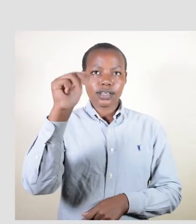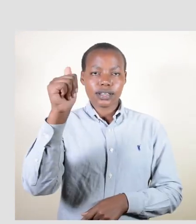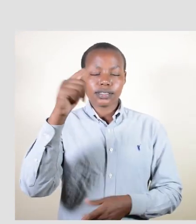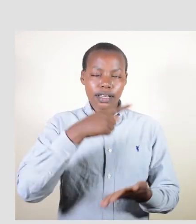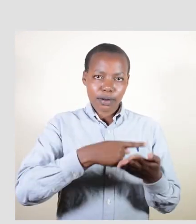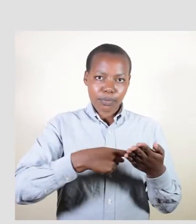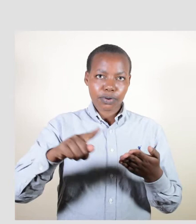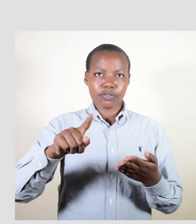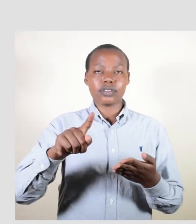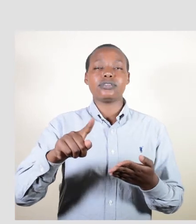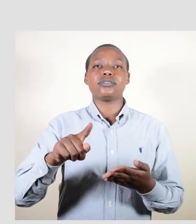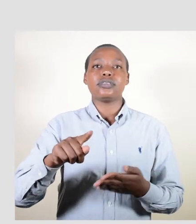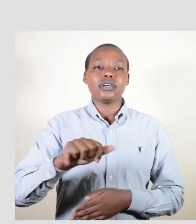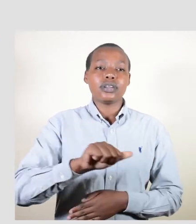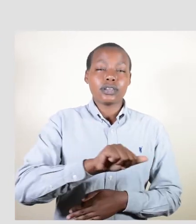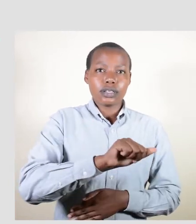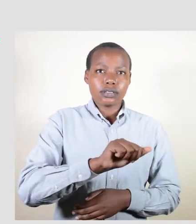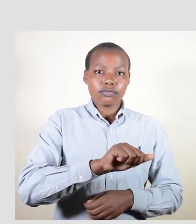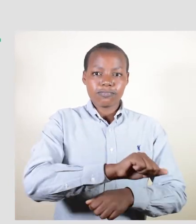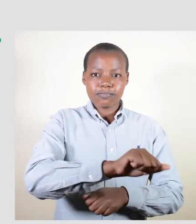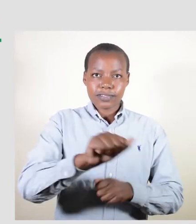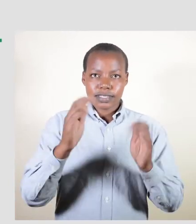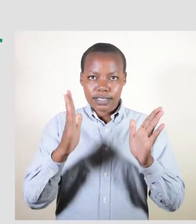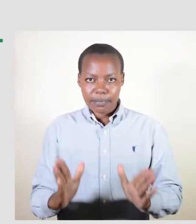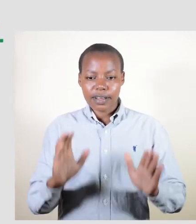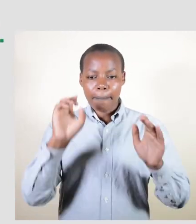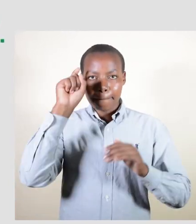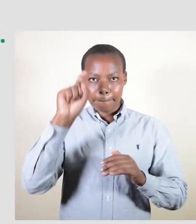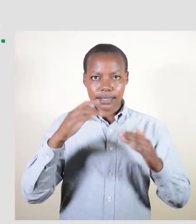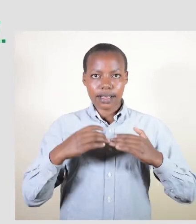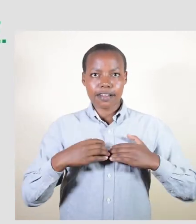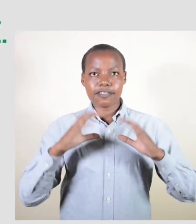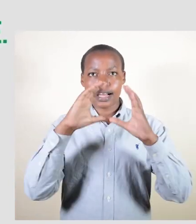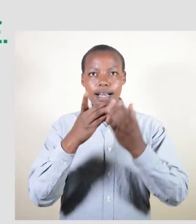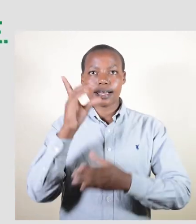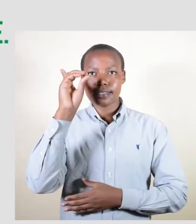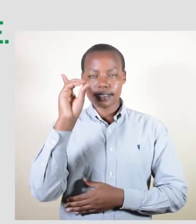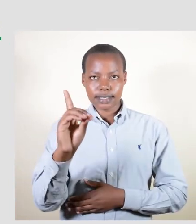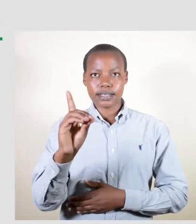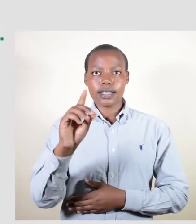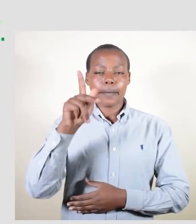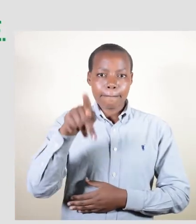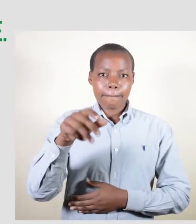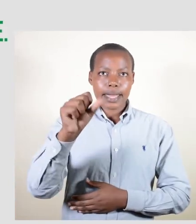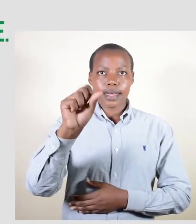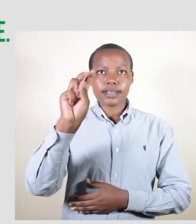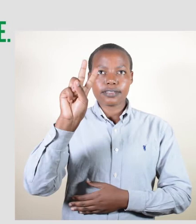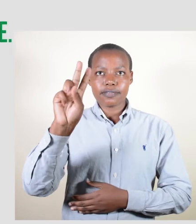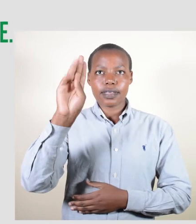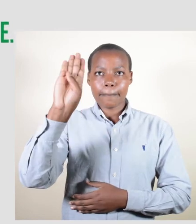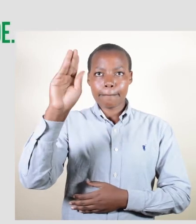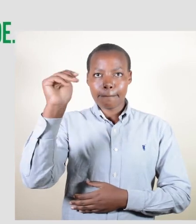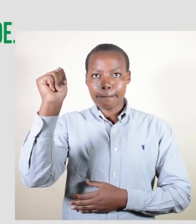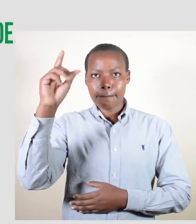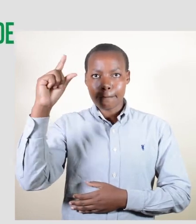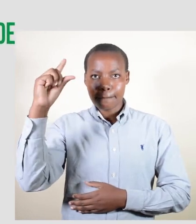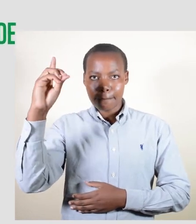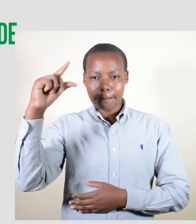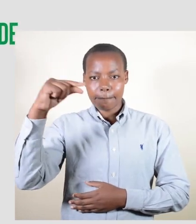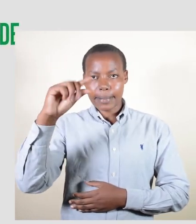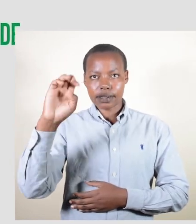for tours, and drivers must have Class D and a PSV badge. The costs depend on the